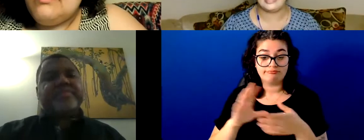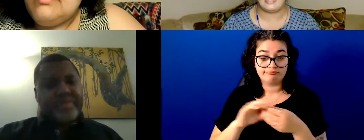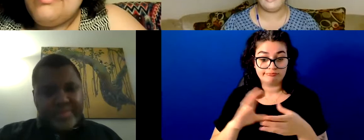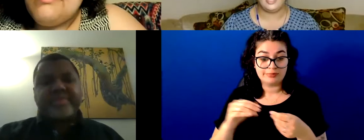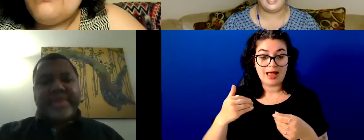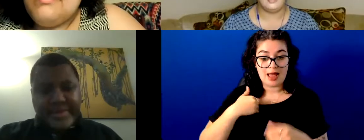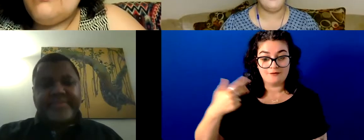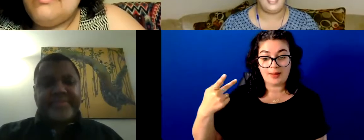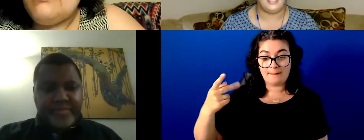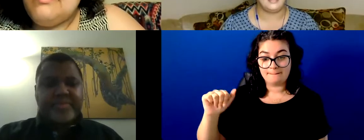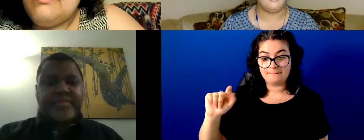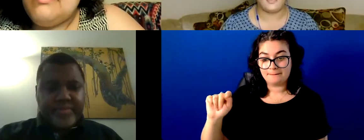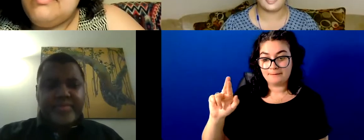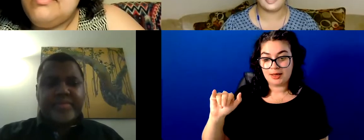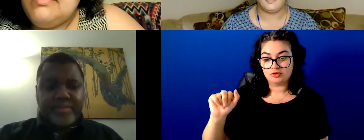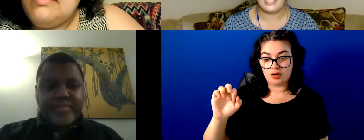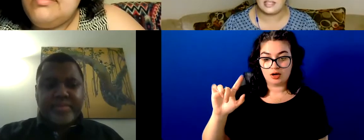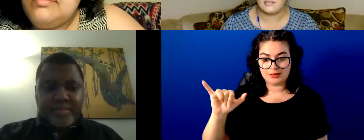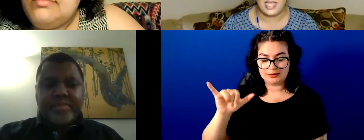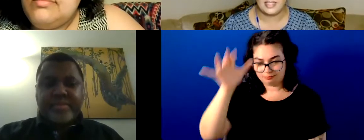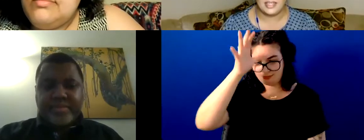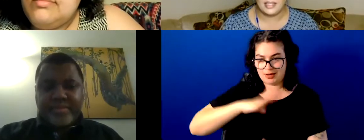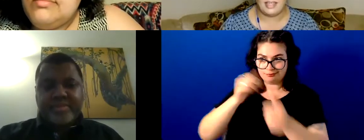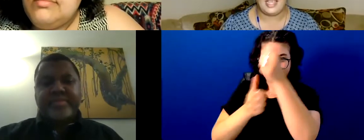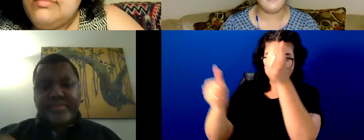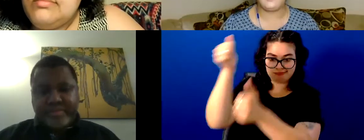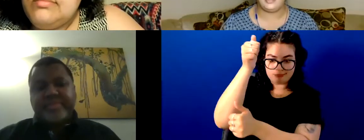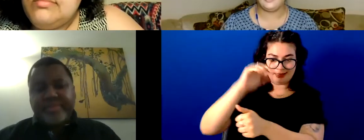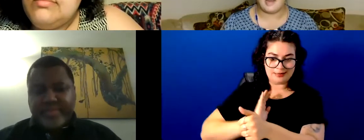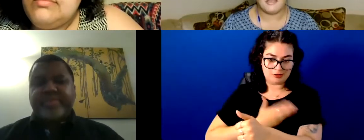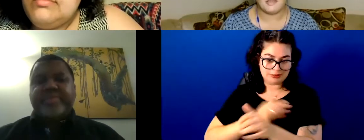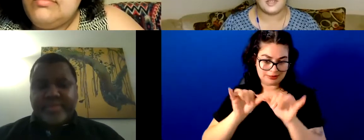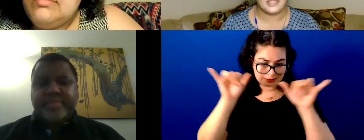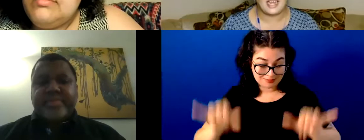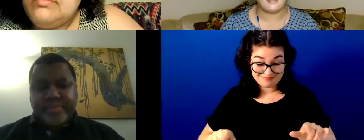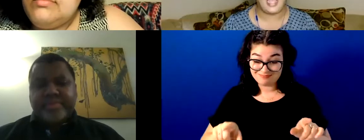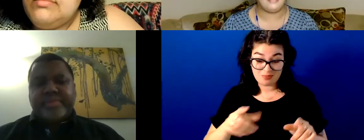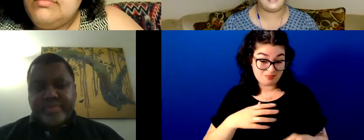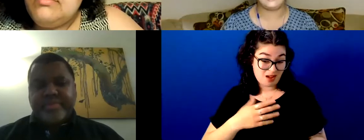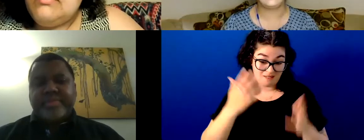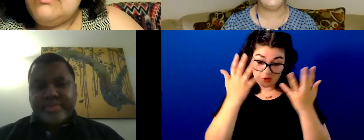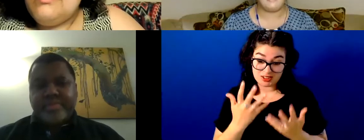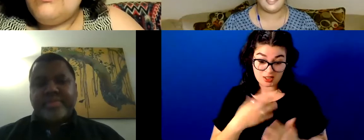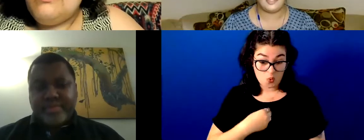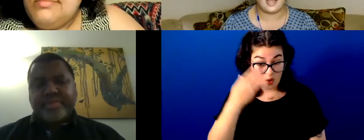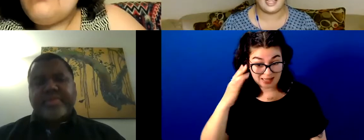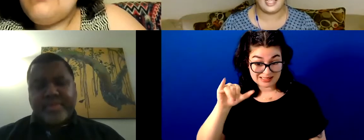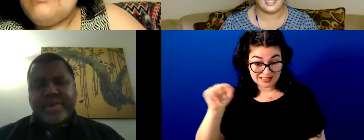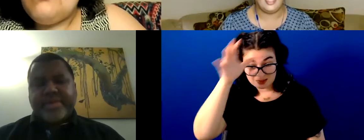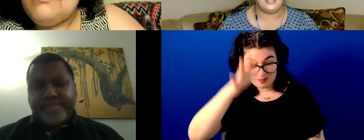itself. Unfortunately, white cis men, like in every other part of the world, are at that top of that